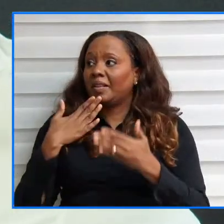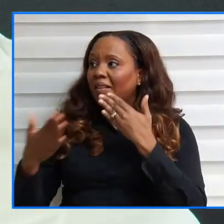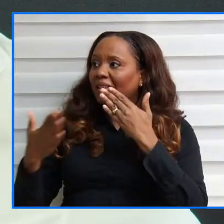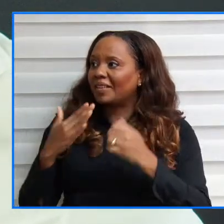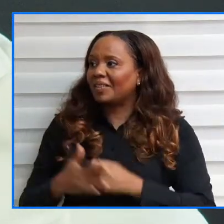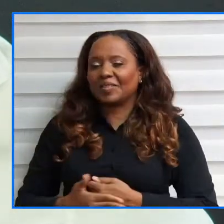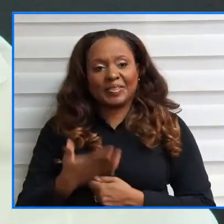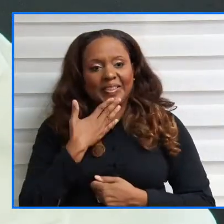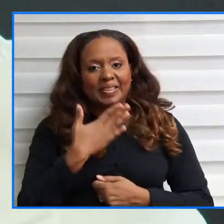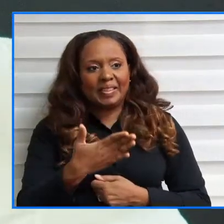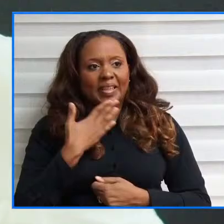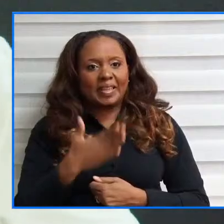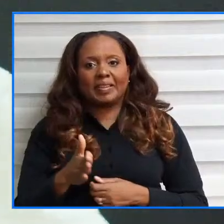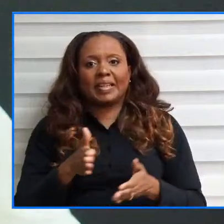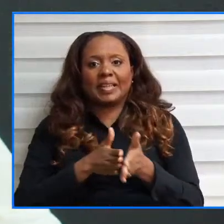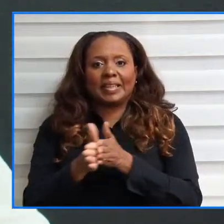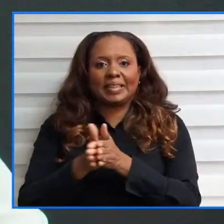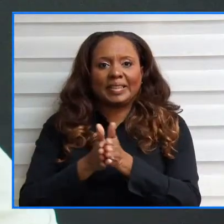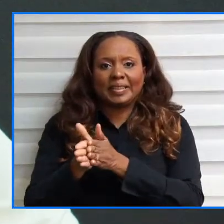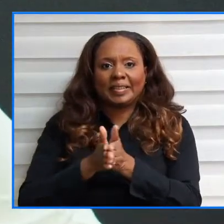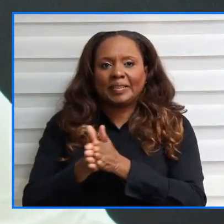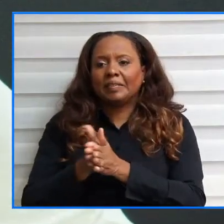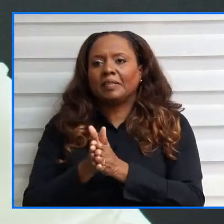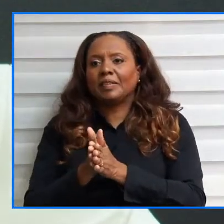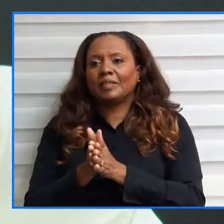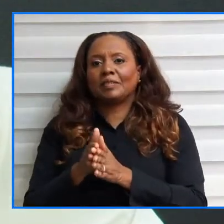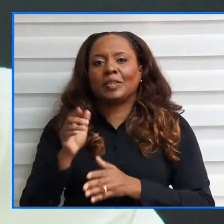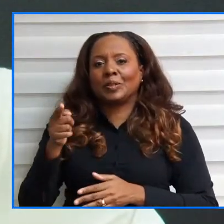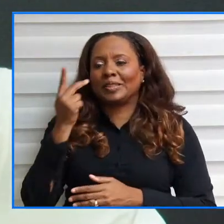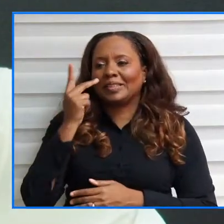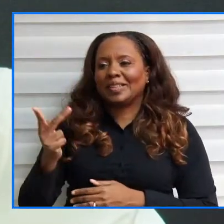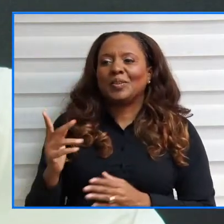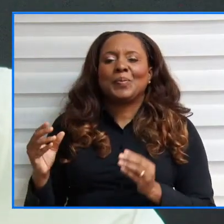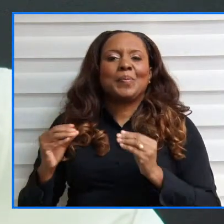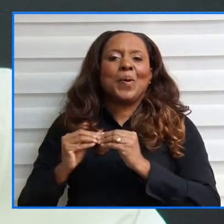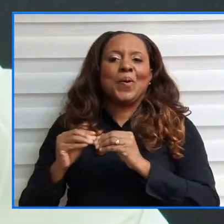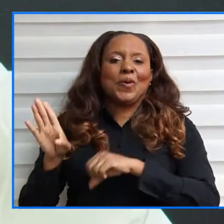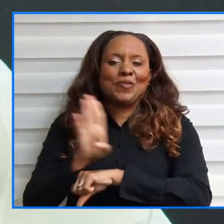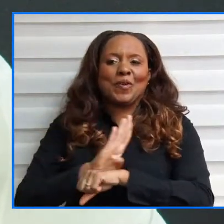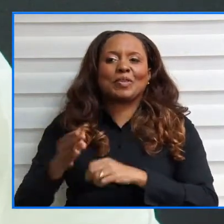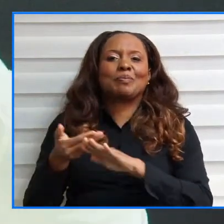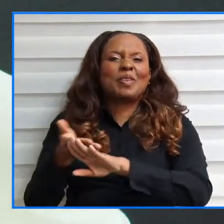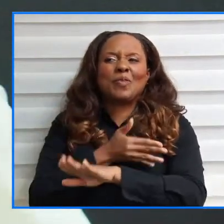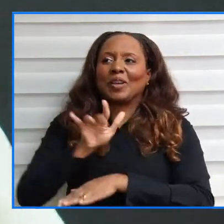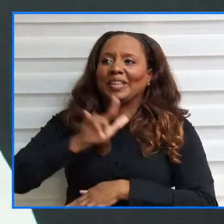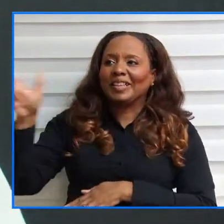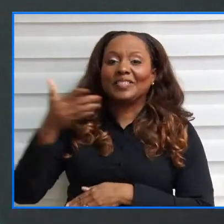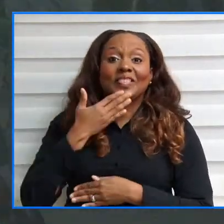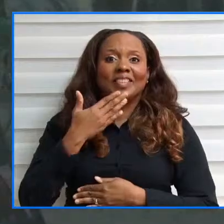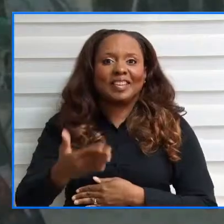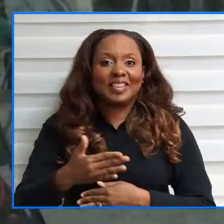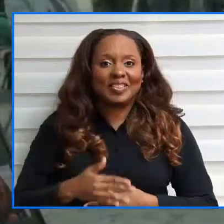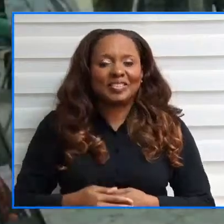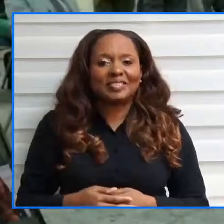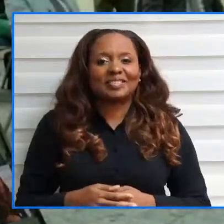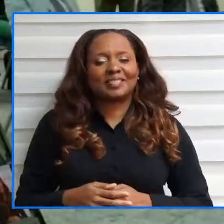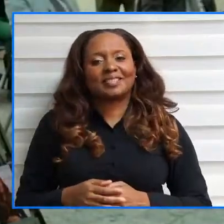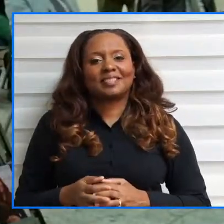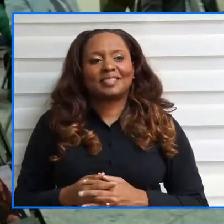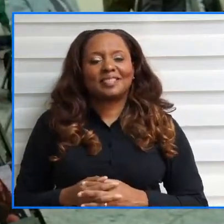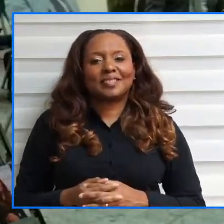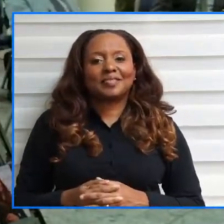you very much. And we look forward to letting you see a little more of Barbados before you leave. Thank you. Thank you. Thank you. Thank you.